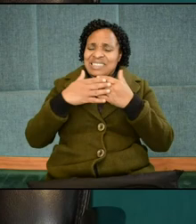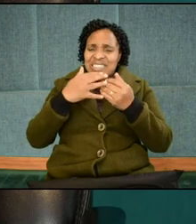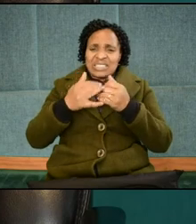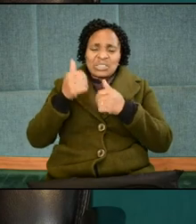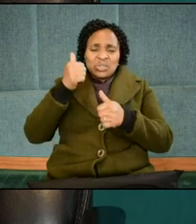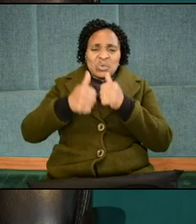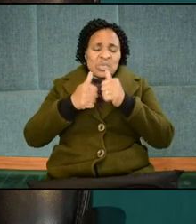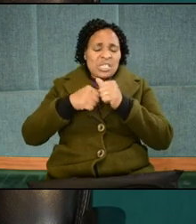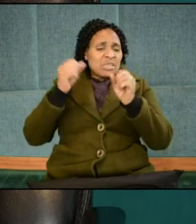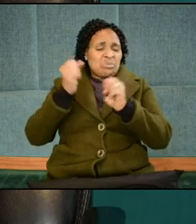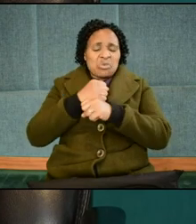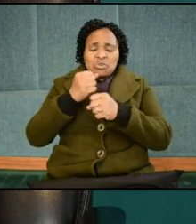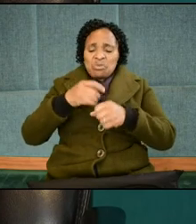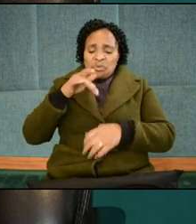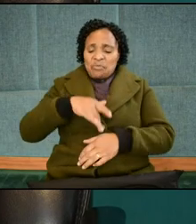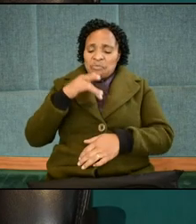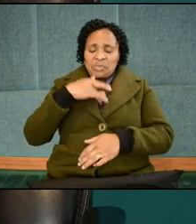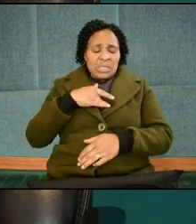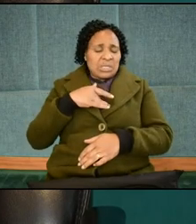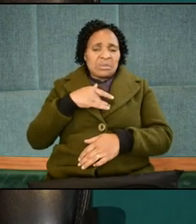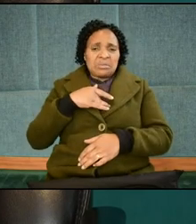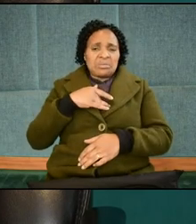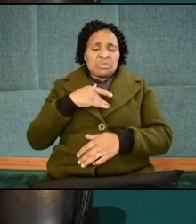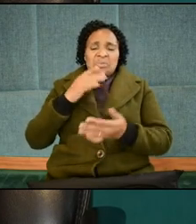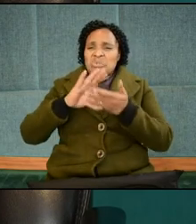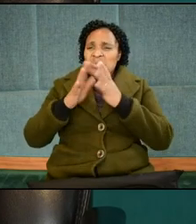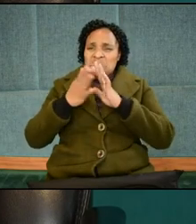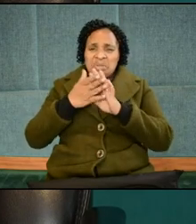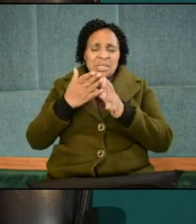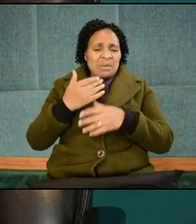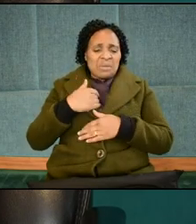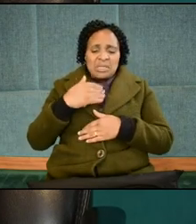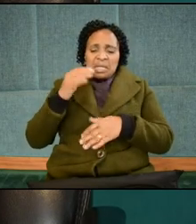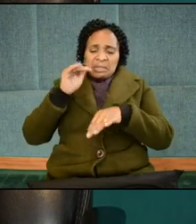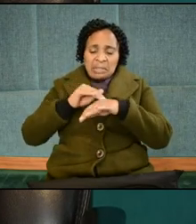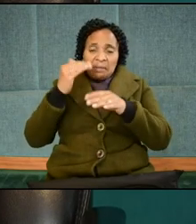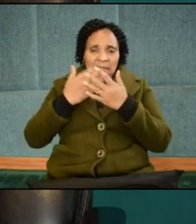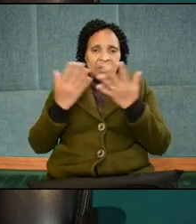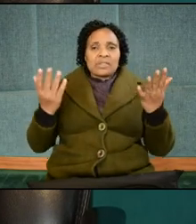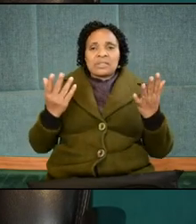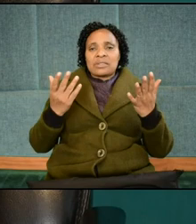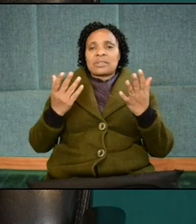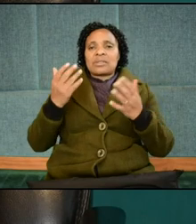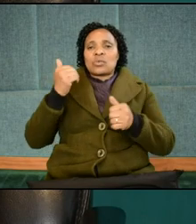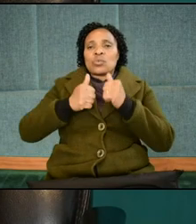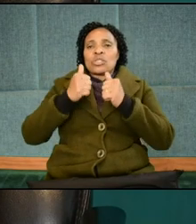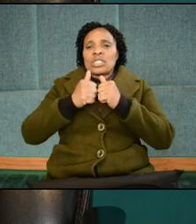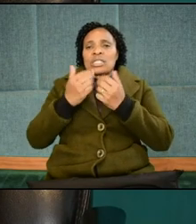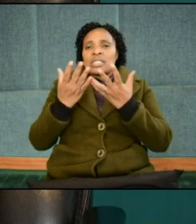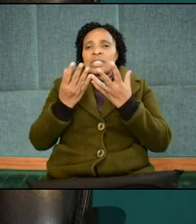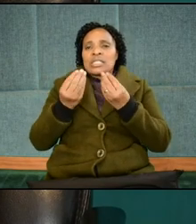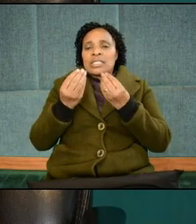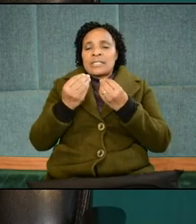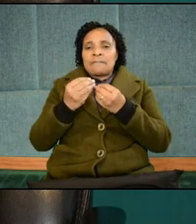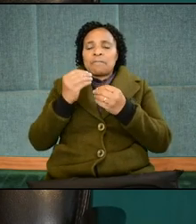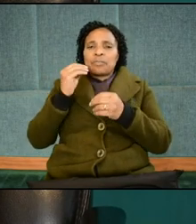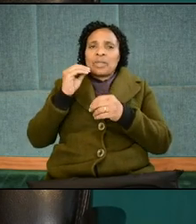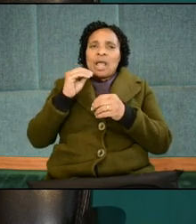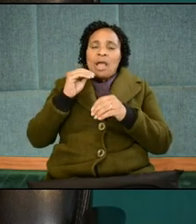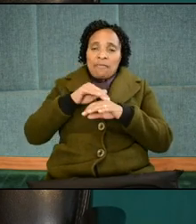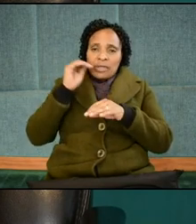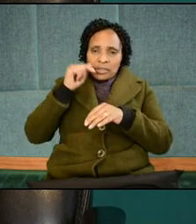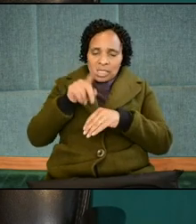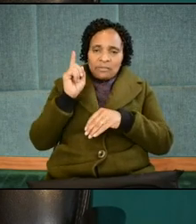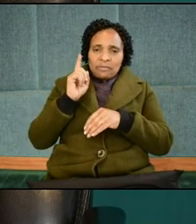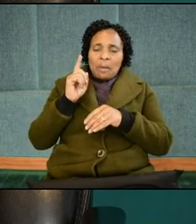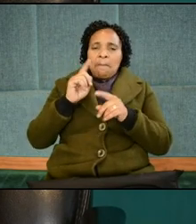even you're not able to feel, like you become numb, you're not able to sense pain. Mm-hmm, mm-hmm. So you can easily injure yourself. And at least the